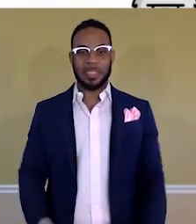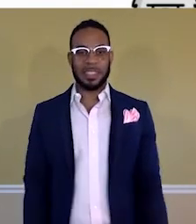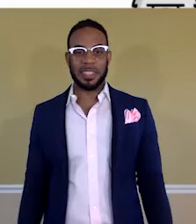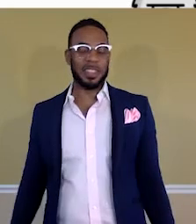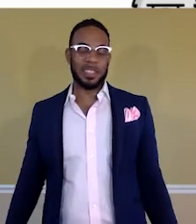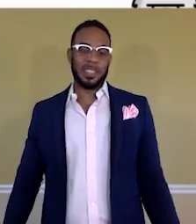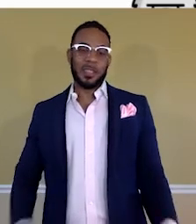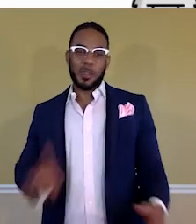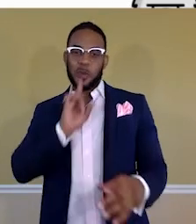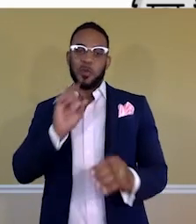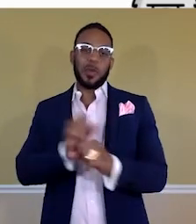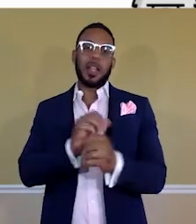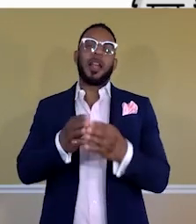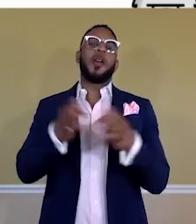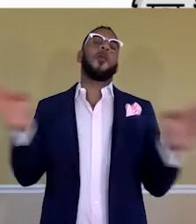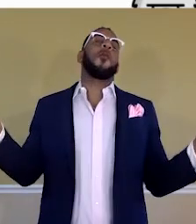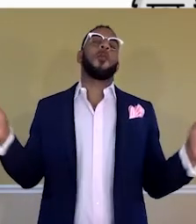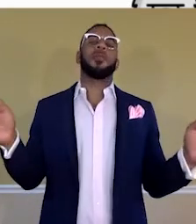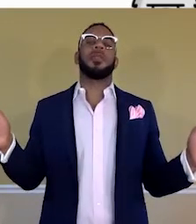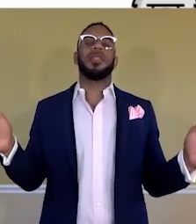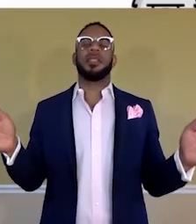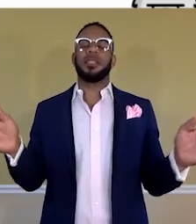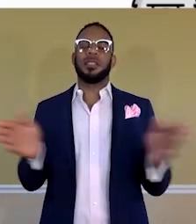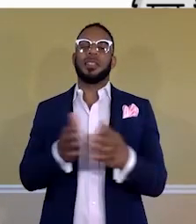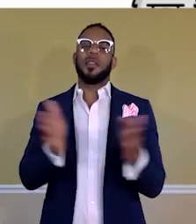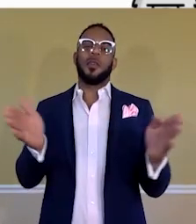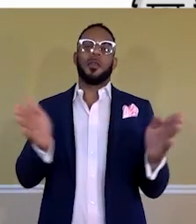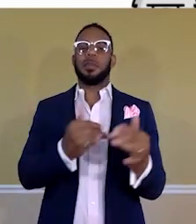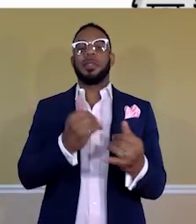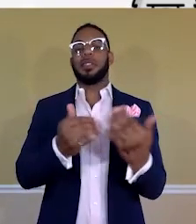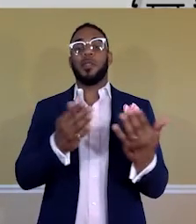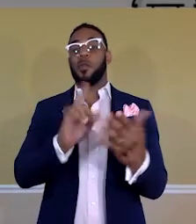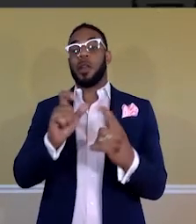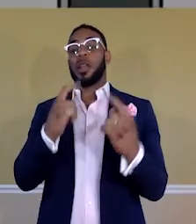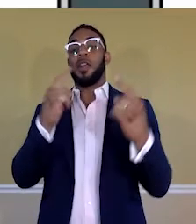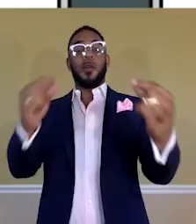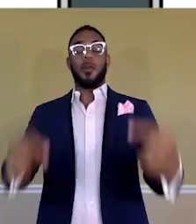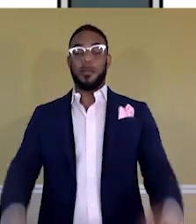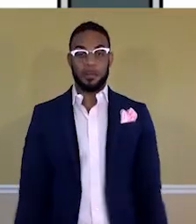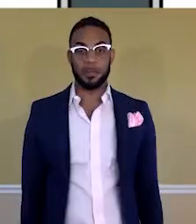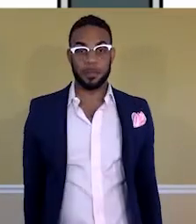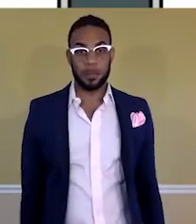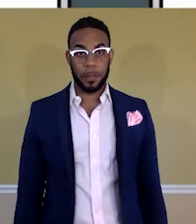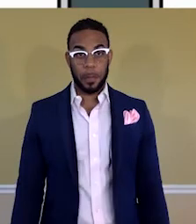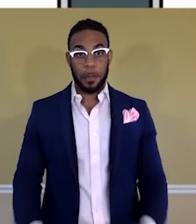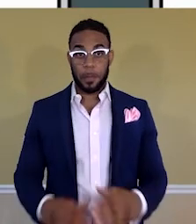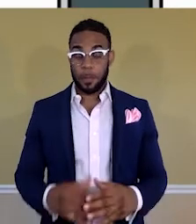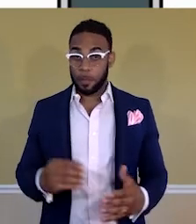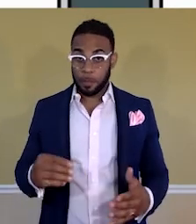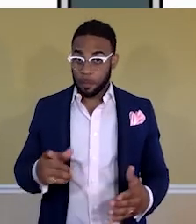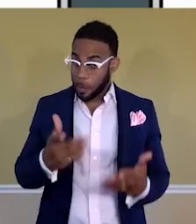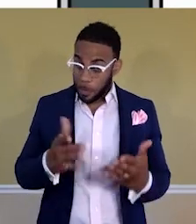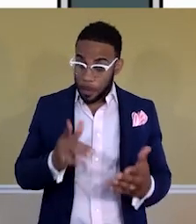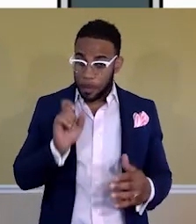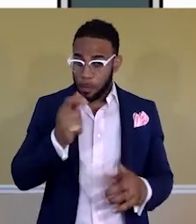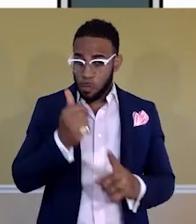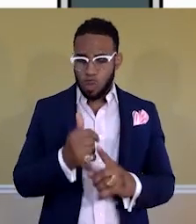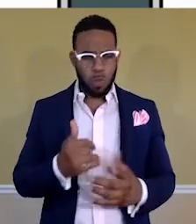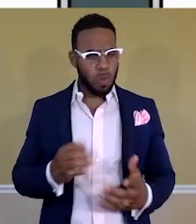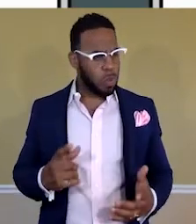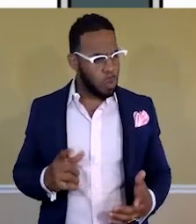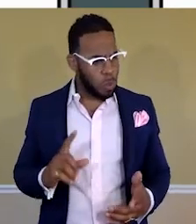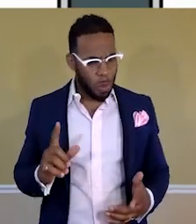pretty open end of where this can go. And you may ask yourself,